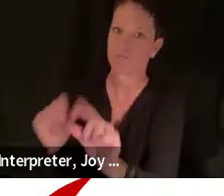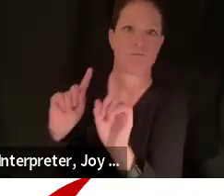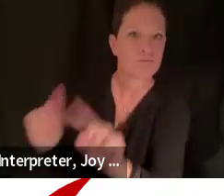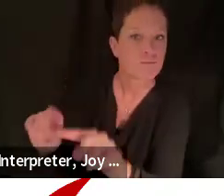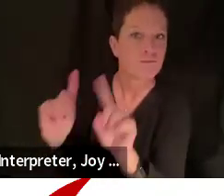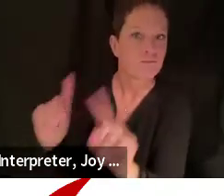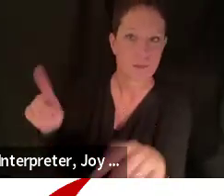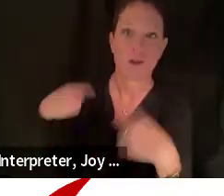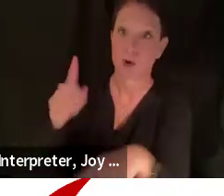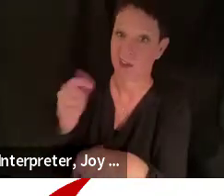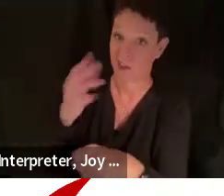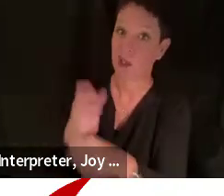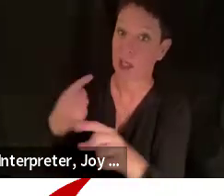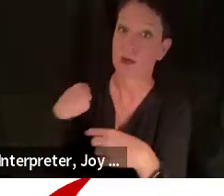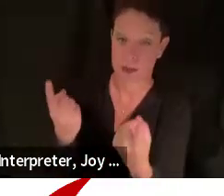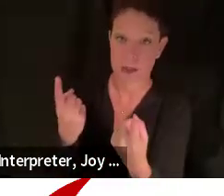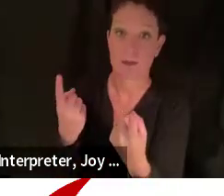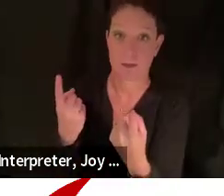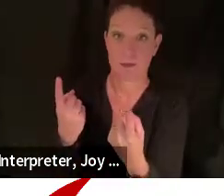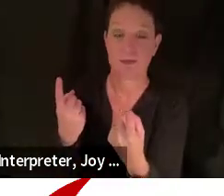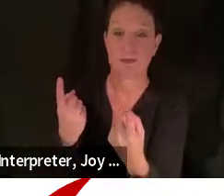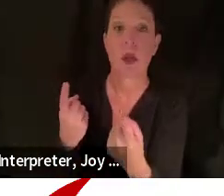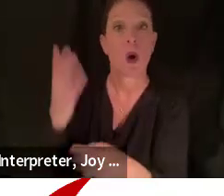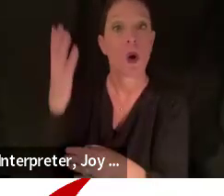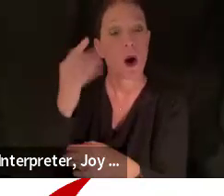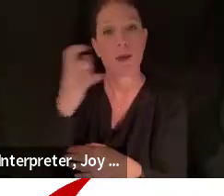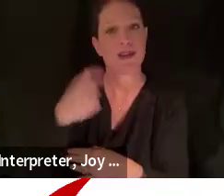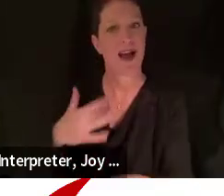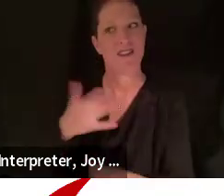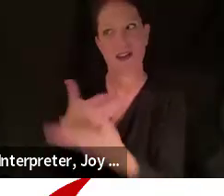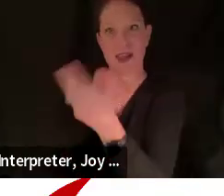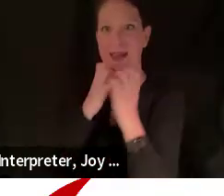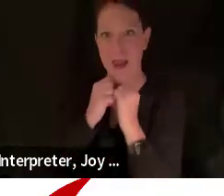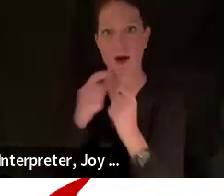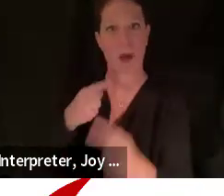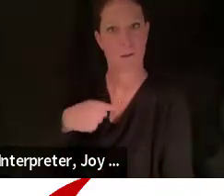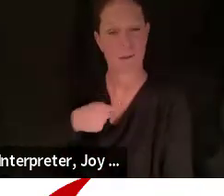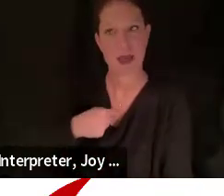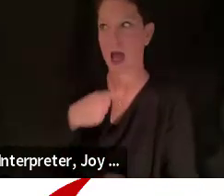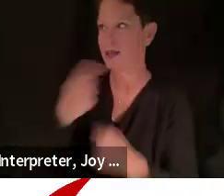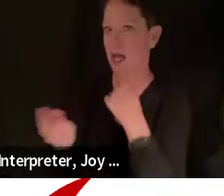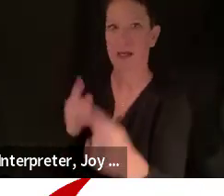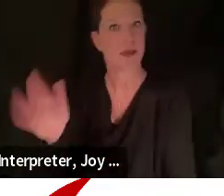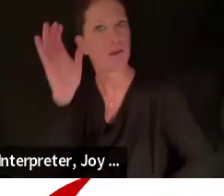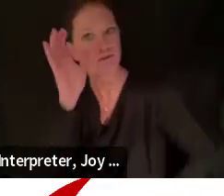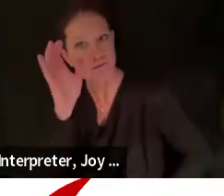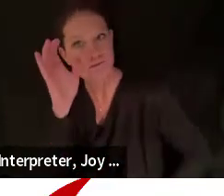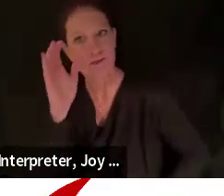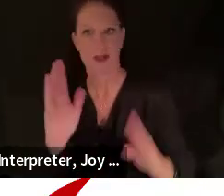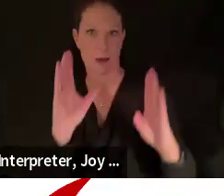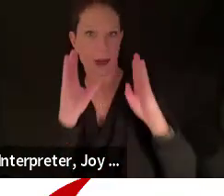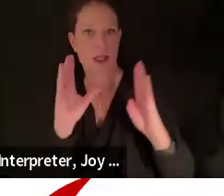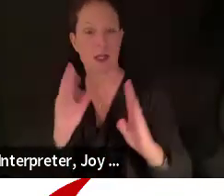been sticking with for a couple of years now. And why? Because I feel like they care about what I have to say. I feel like they're willing and they want